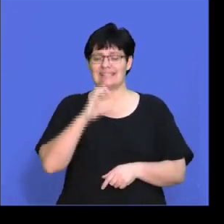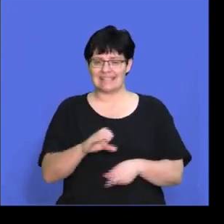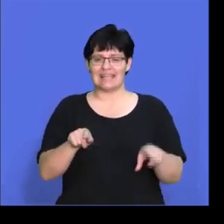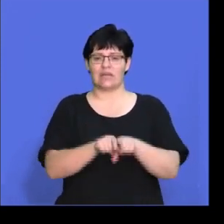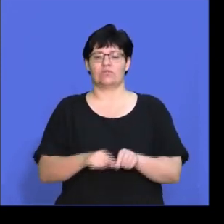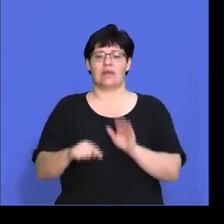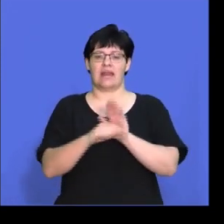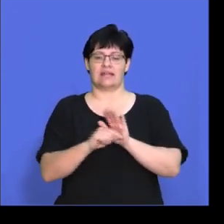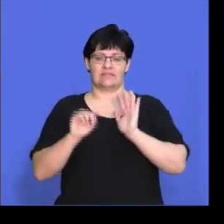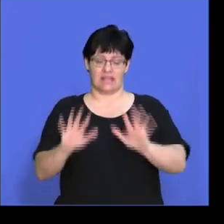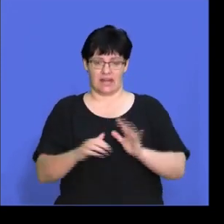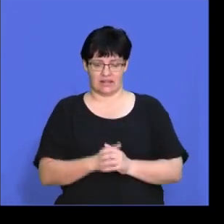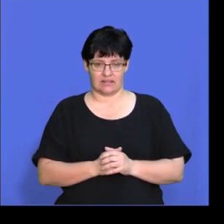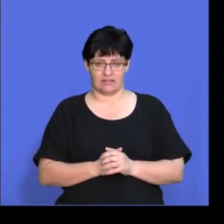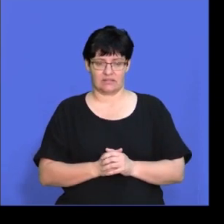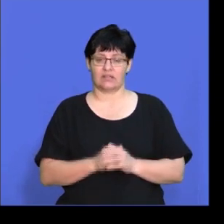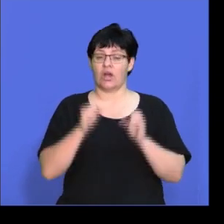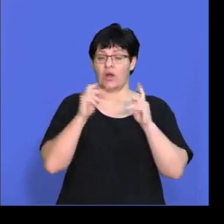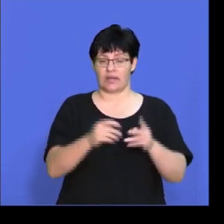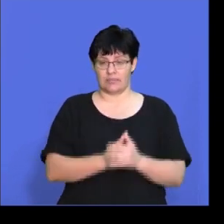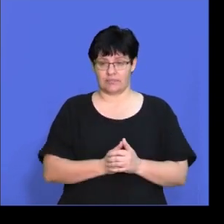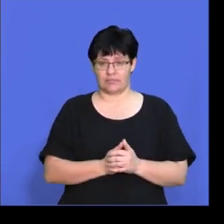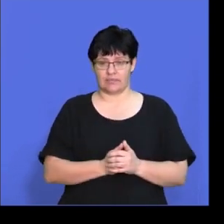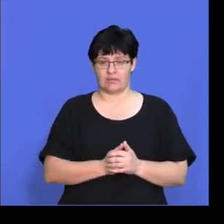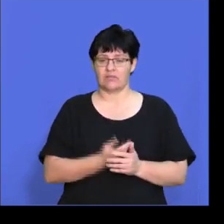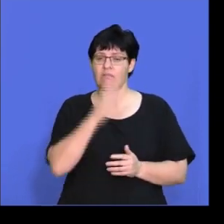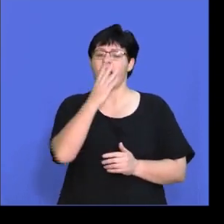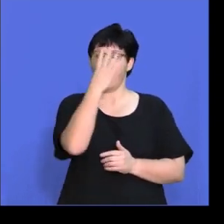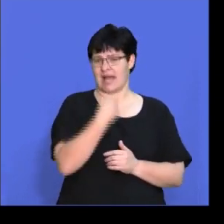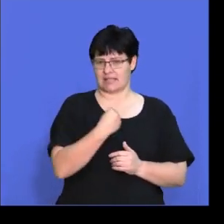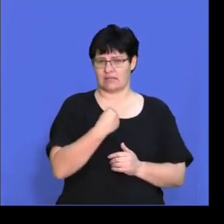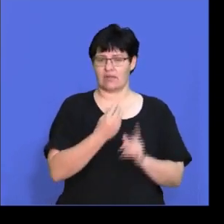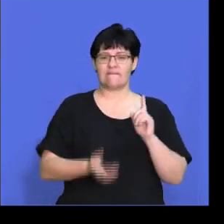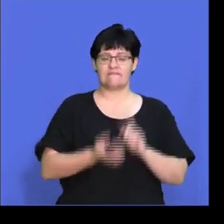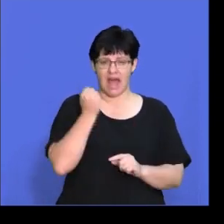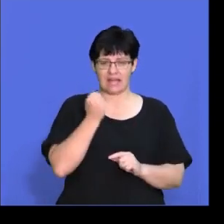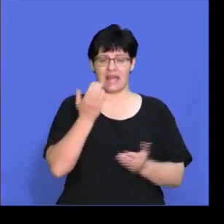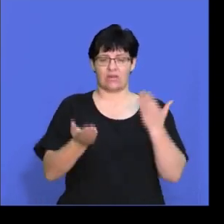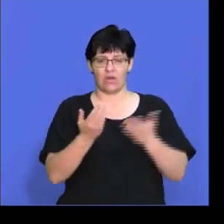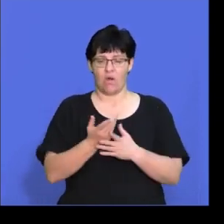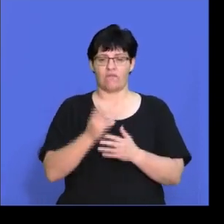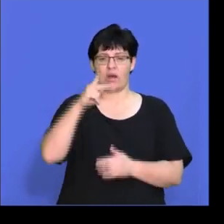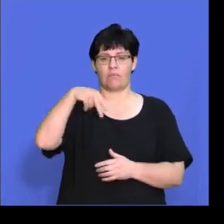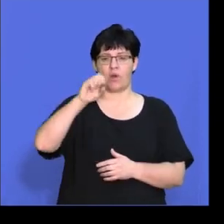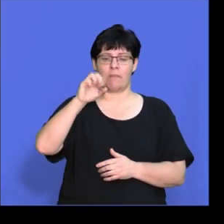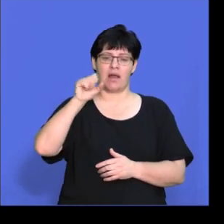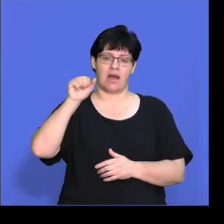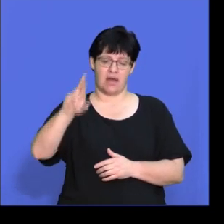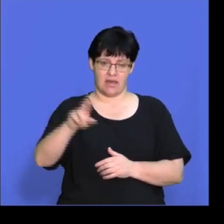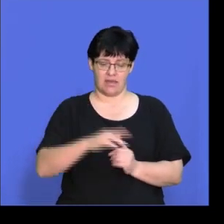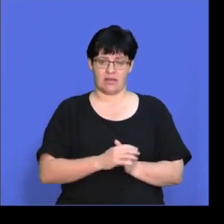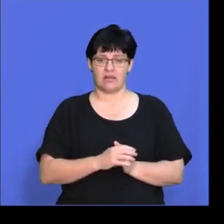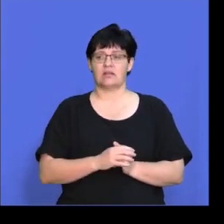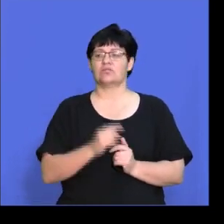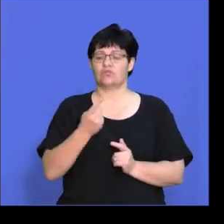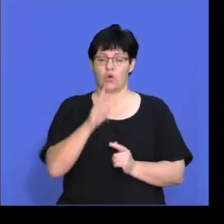to -10. All right, so this is asking us to find the equation of the parabola effectively. So we're going to have to